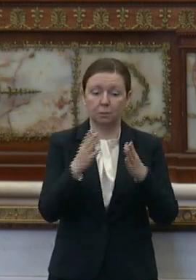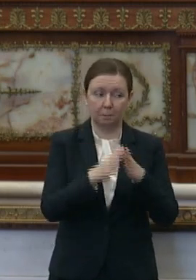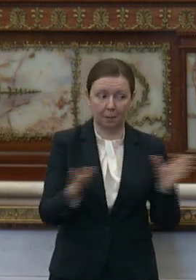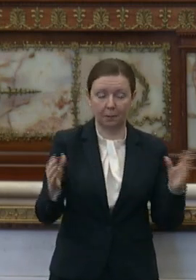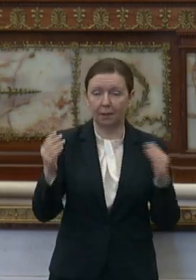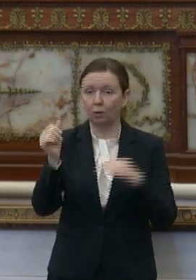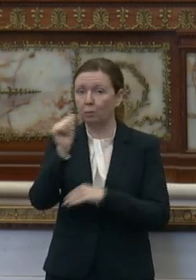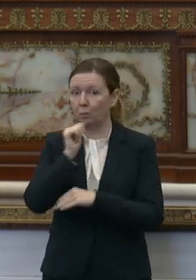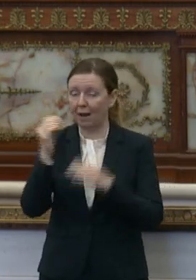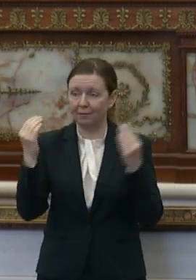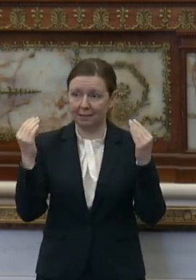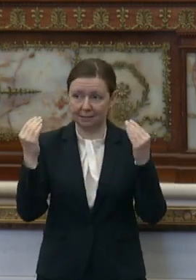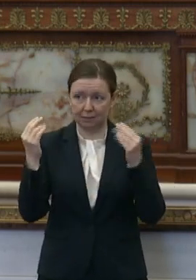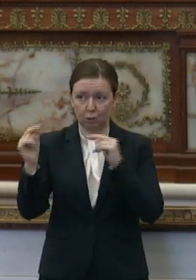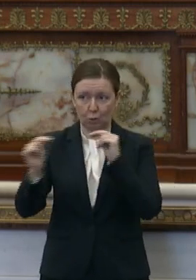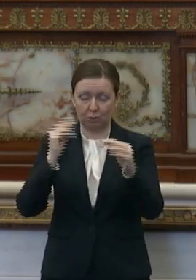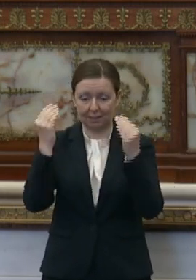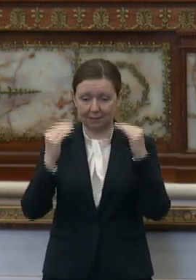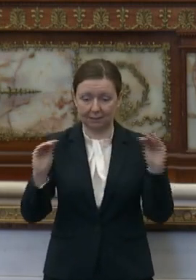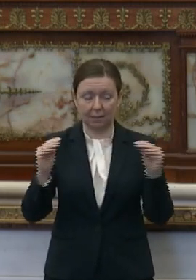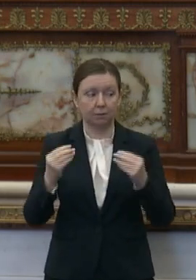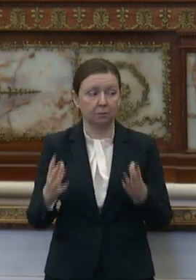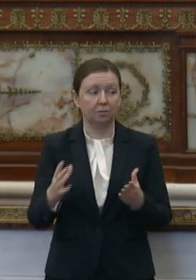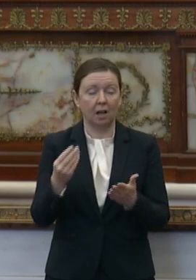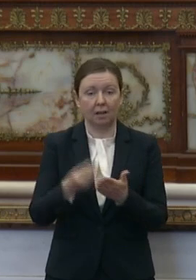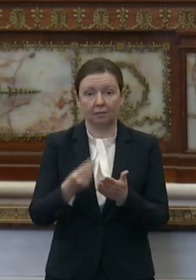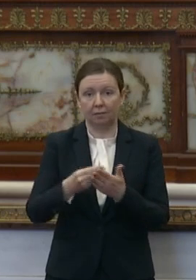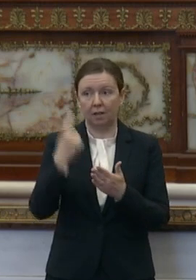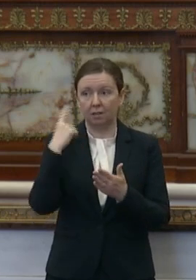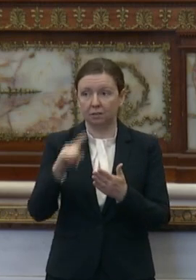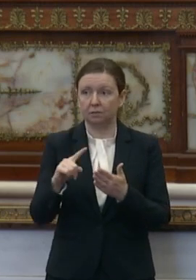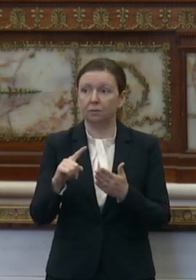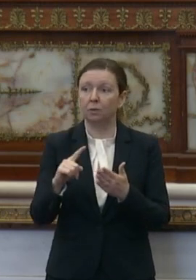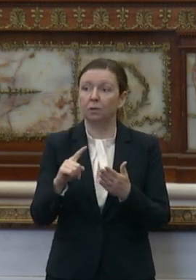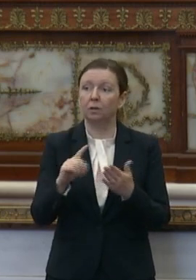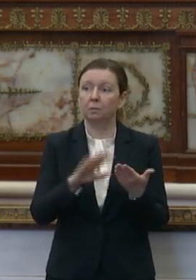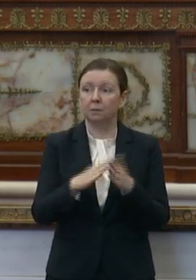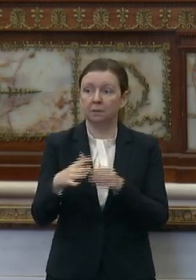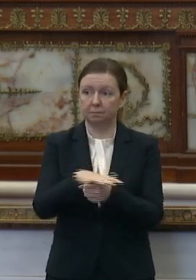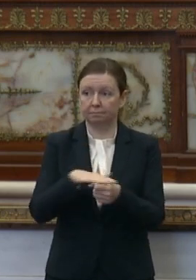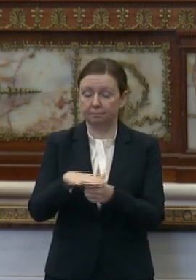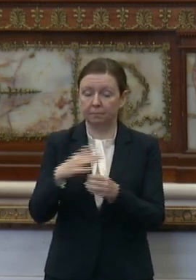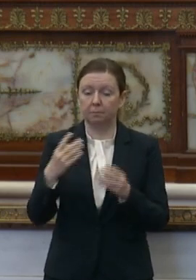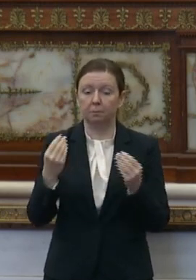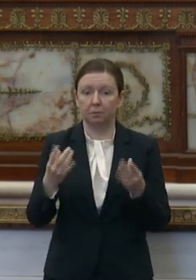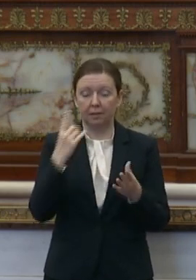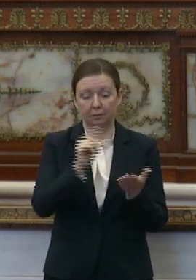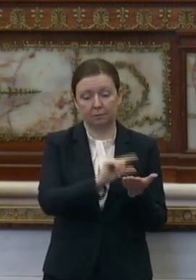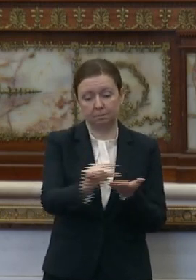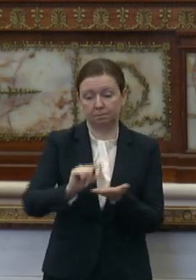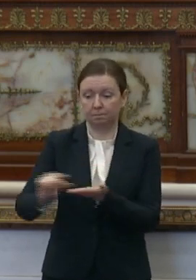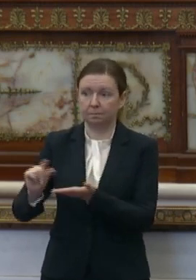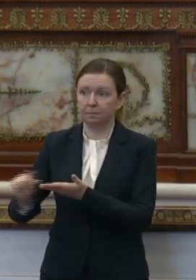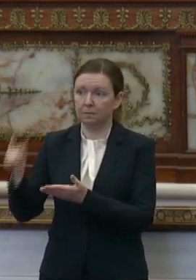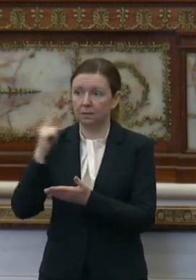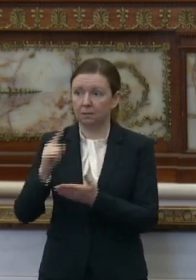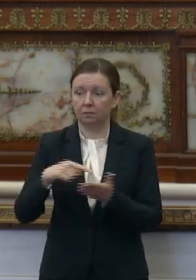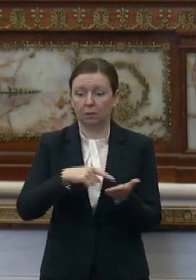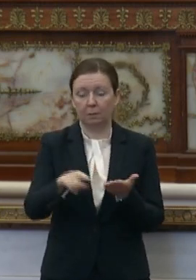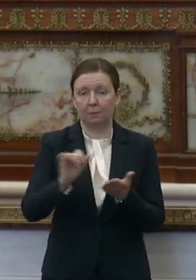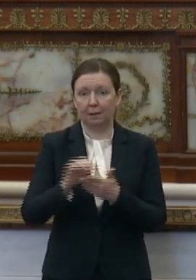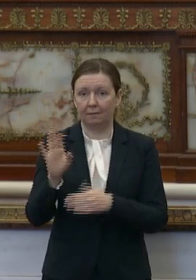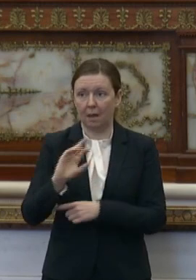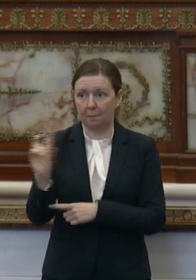sale to provide funds toward various capital municipal purposes, providing for appropriations to the sinking fund commission for the payment of such